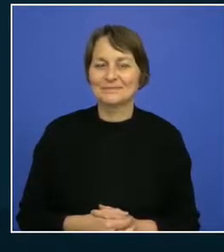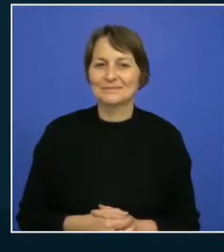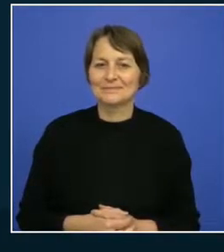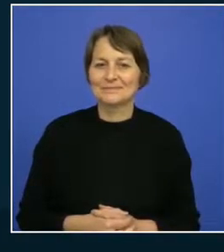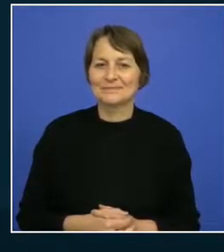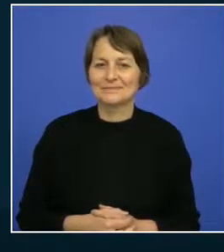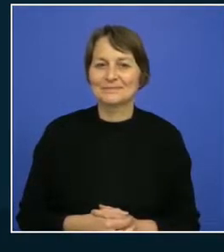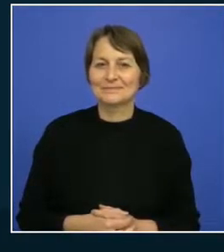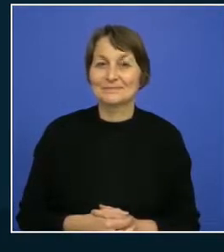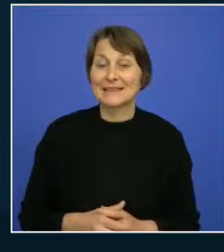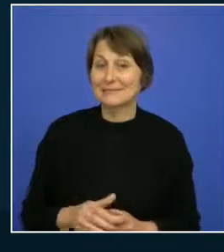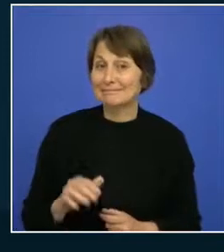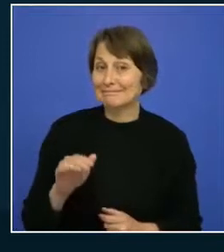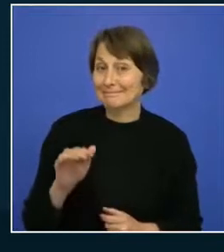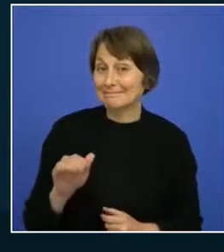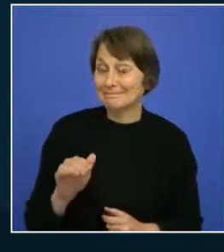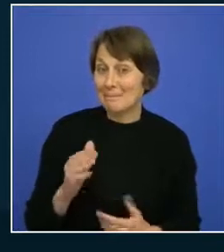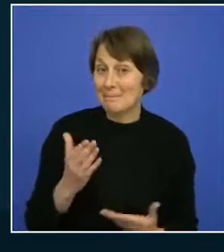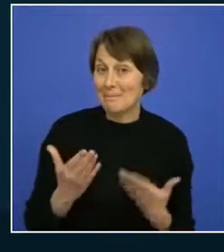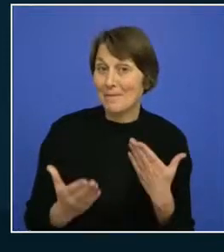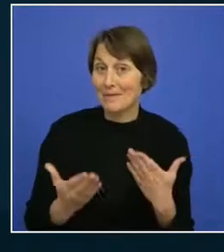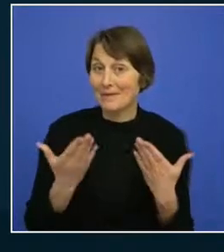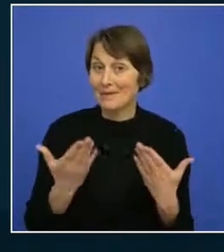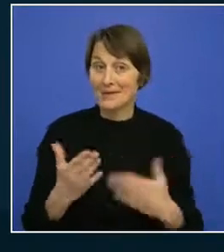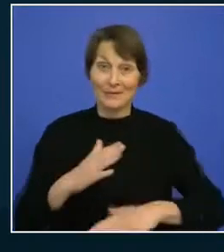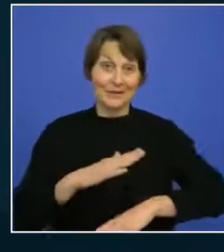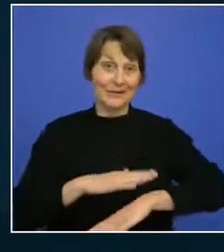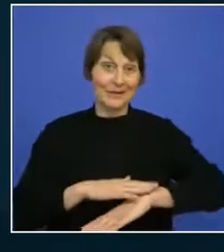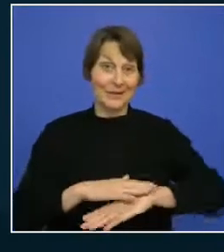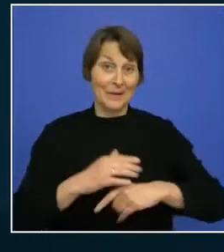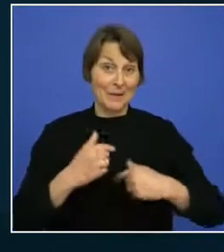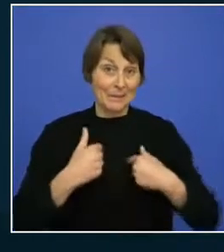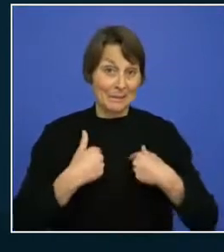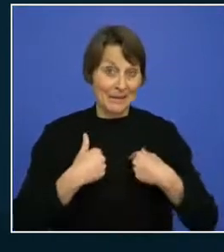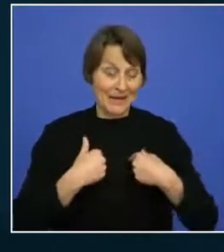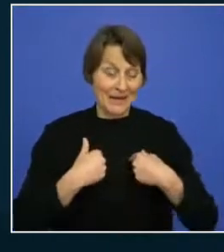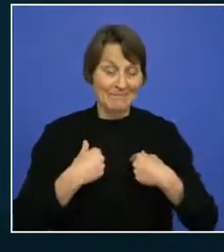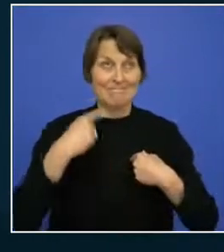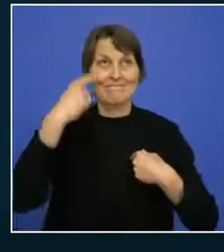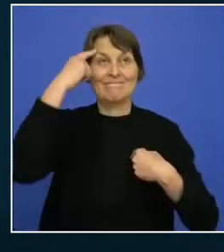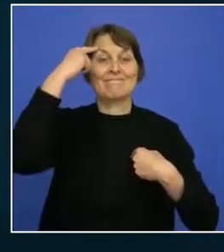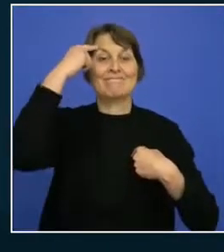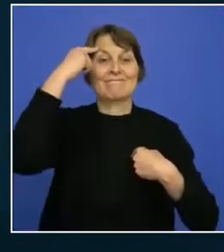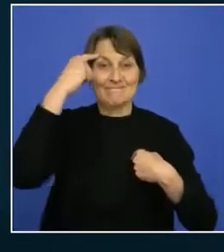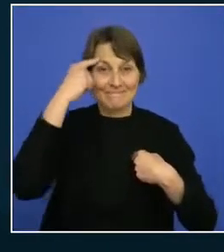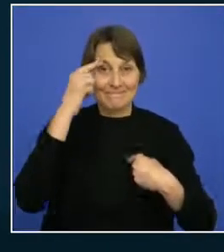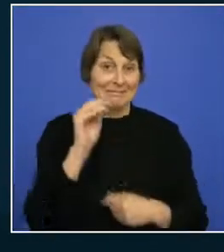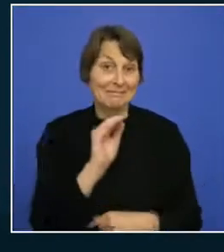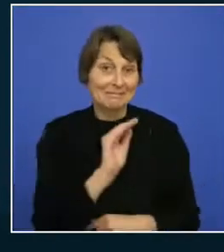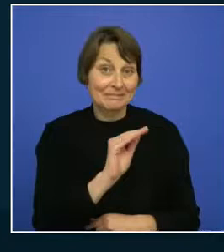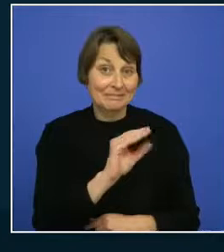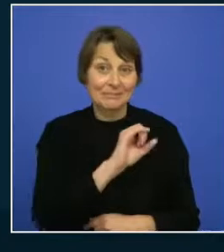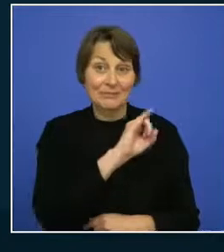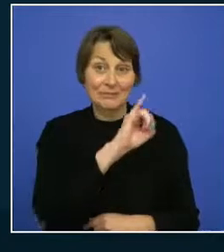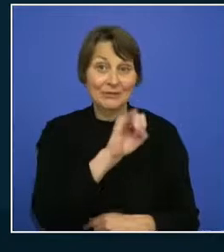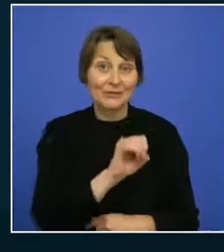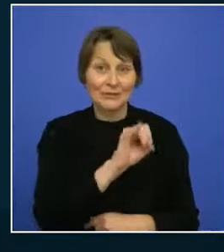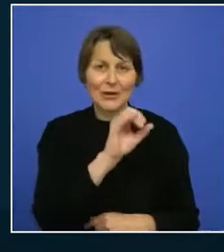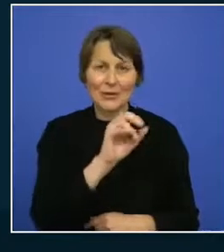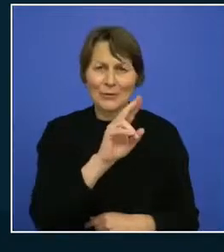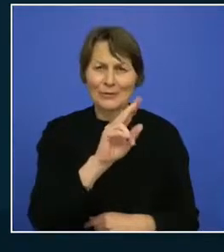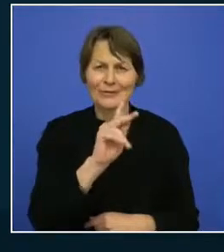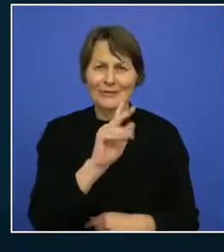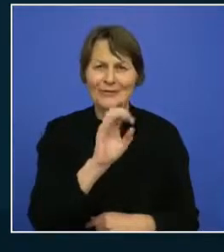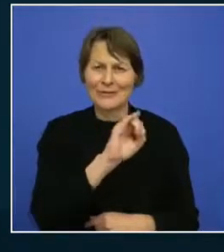And maybe this is the moment where I am at least realizing, Sjoukje, that that dance that we